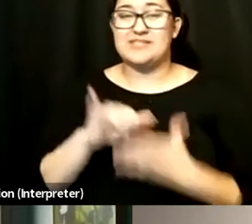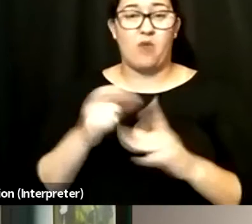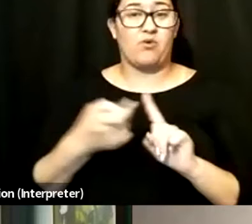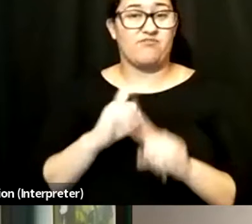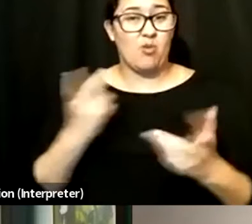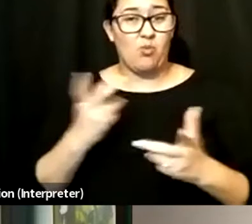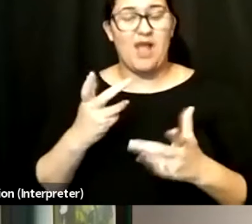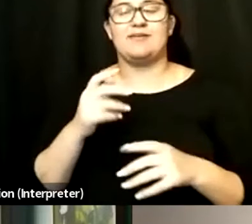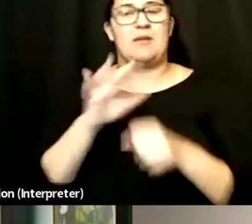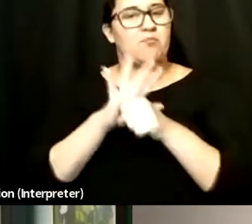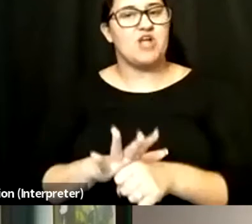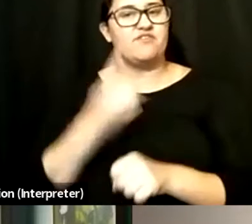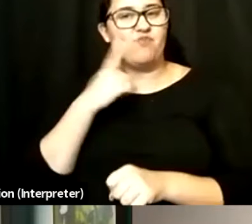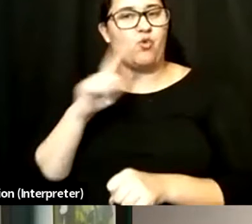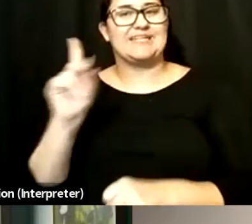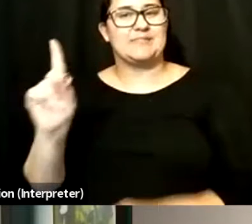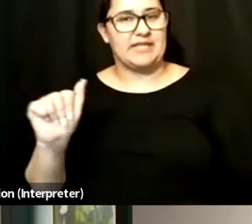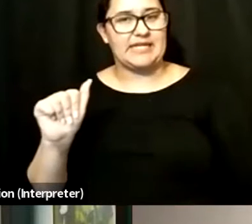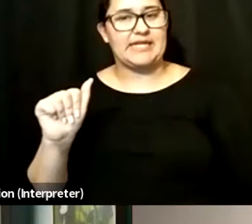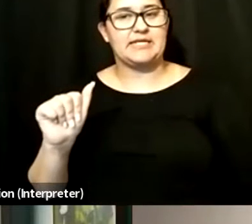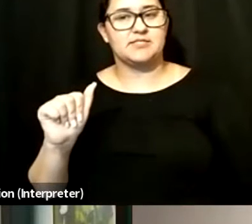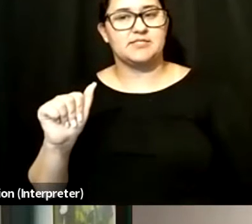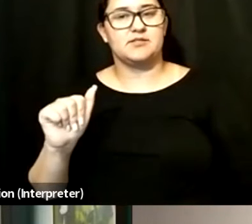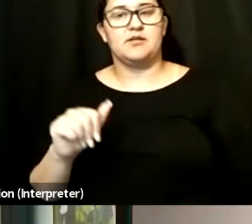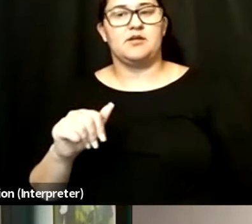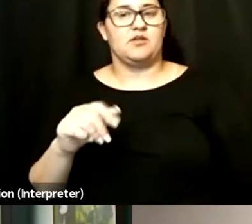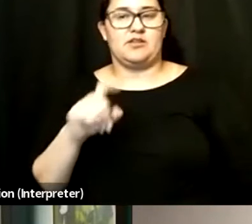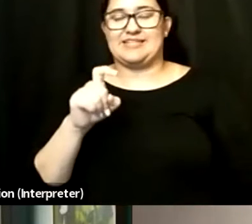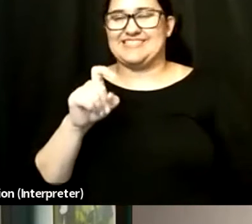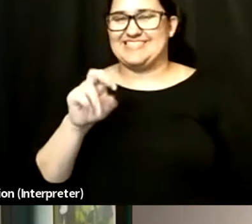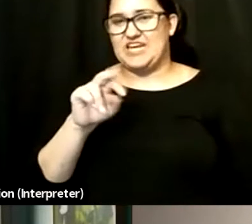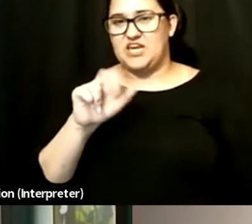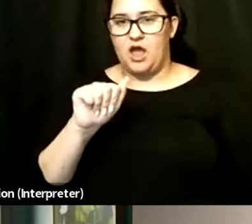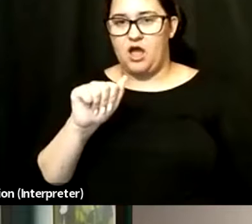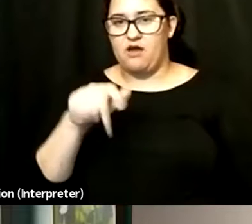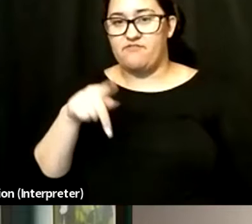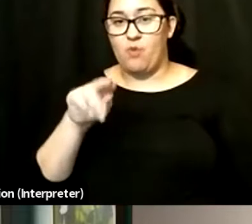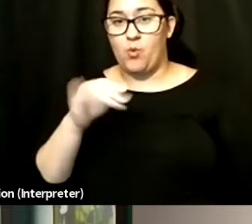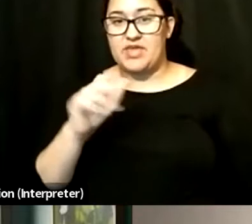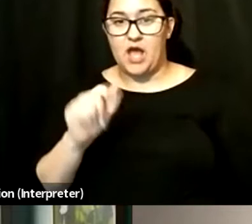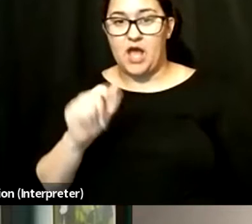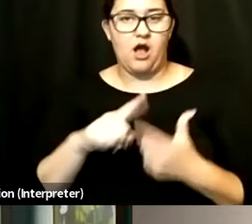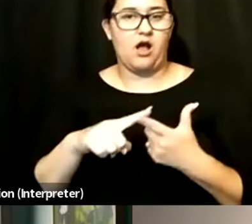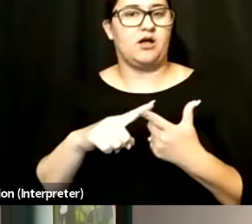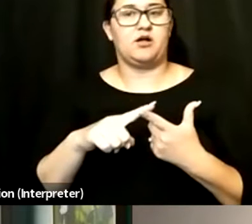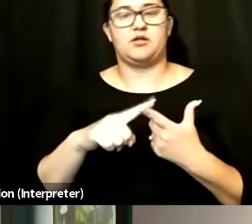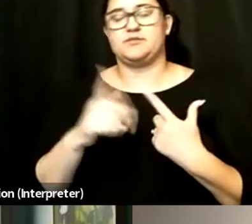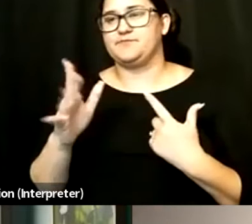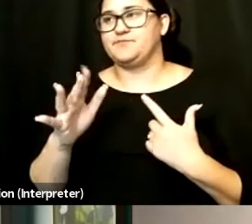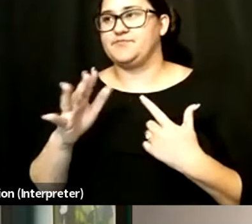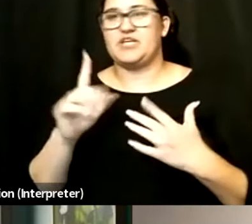with racism, xenophobia, etc. Um, so